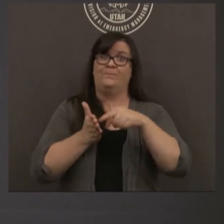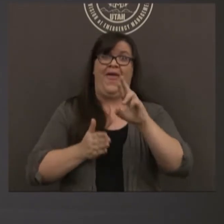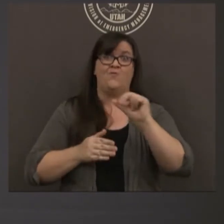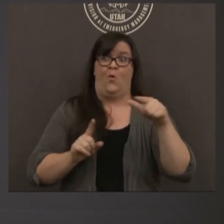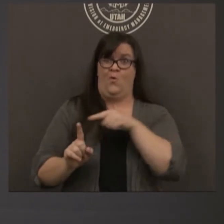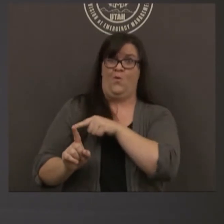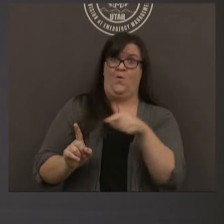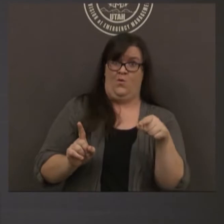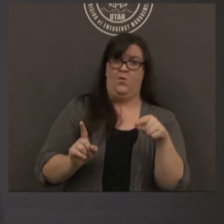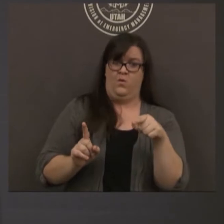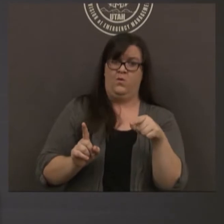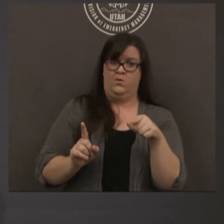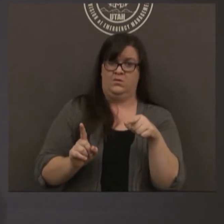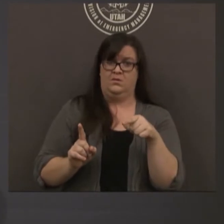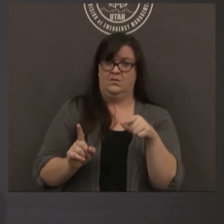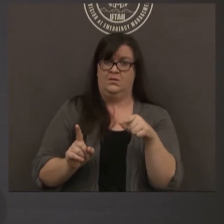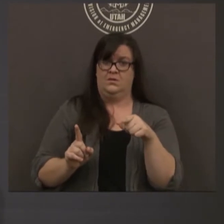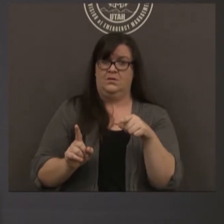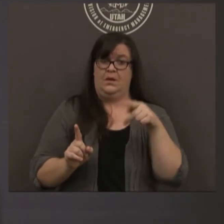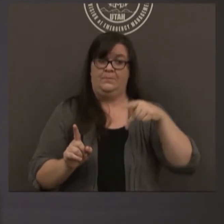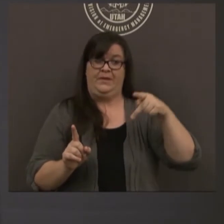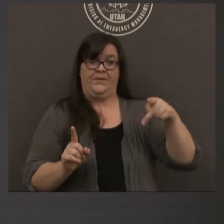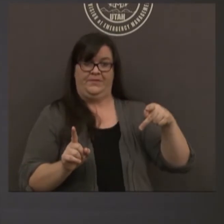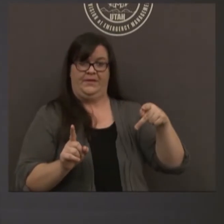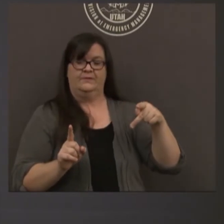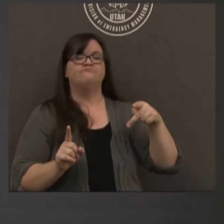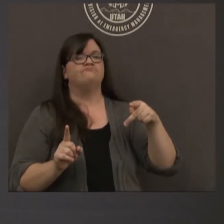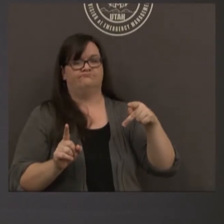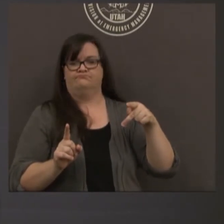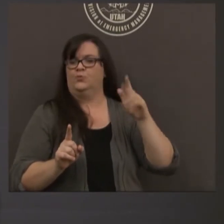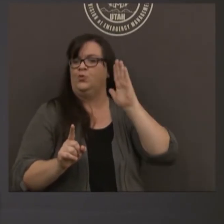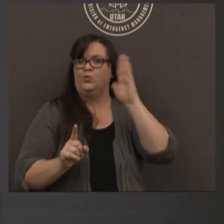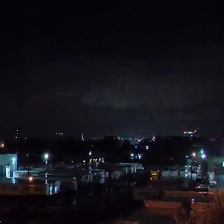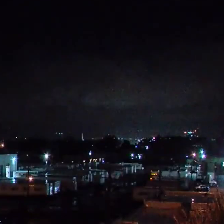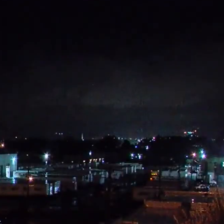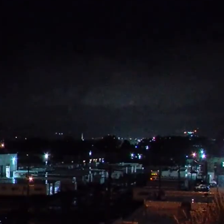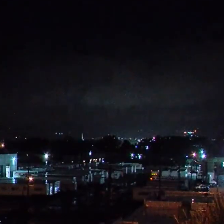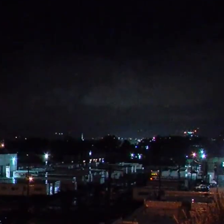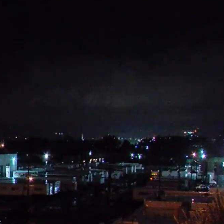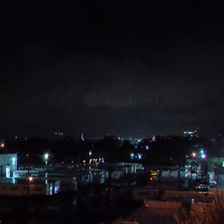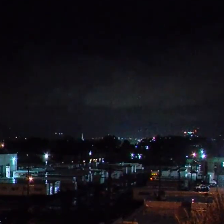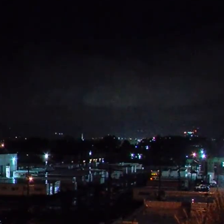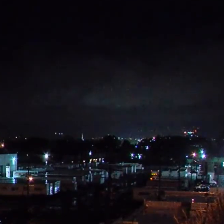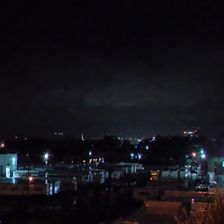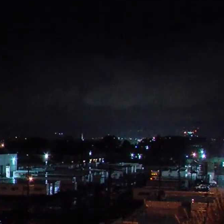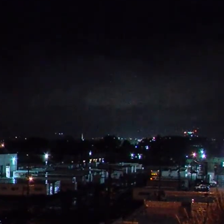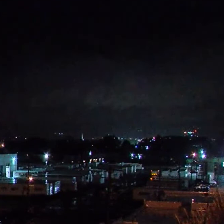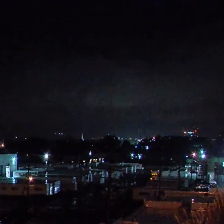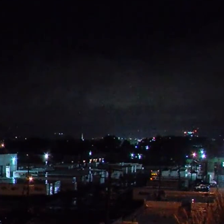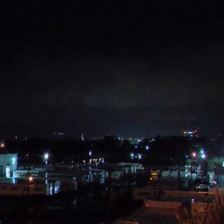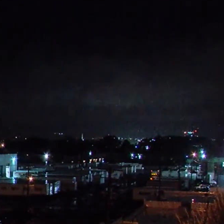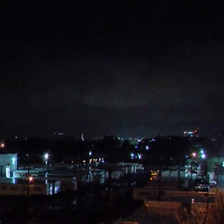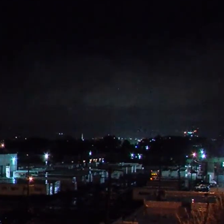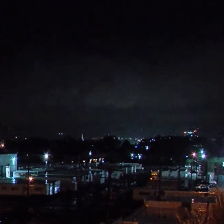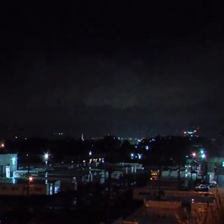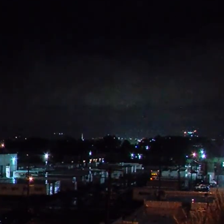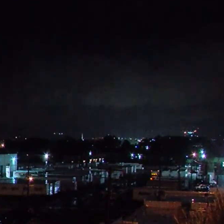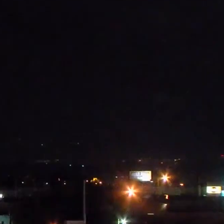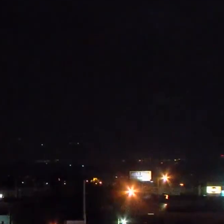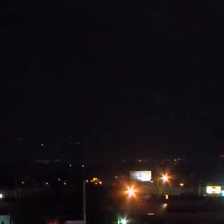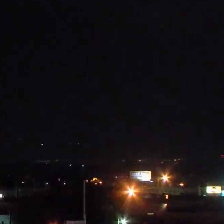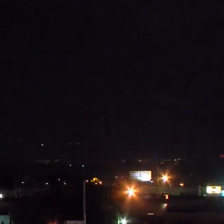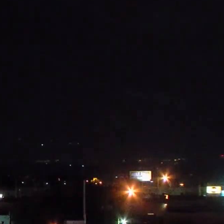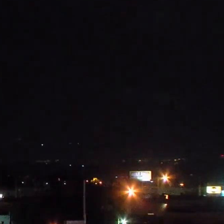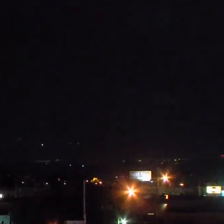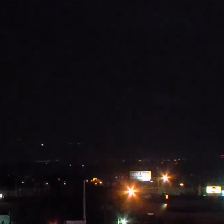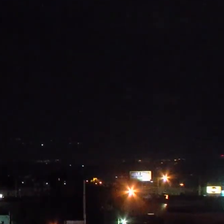expenses, the PPP loan will be forgiven. But don't get this confused with the stay home, stay safe orders